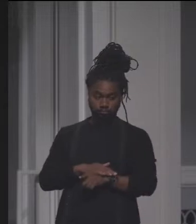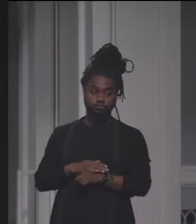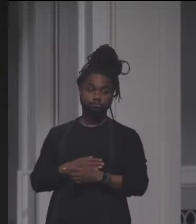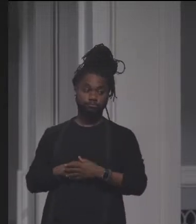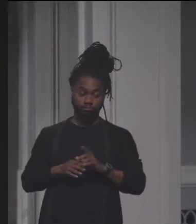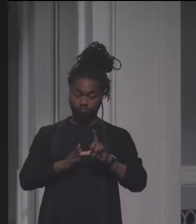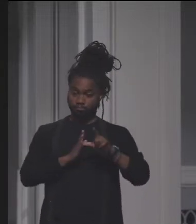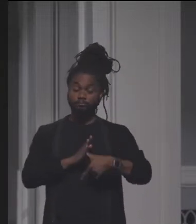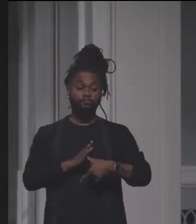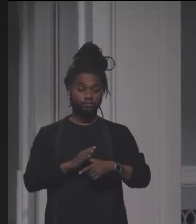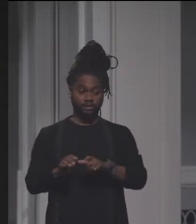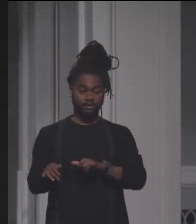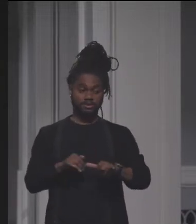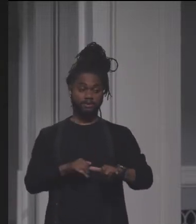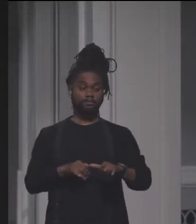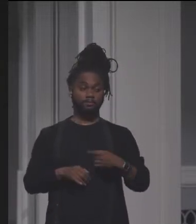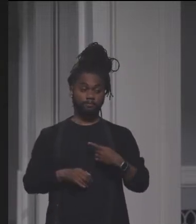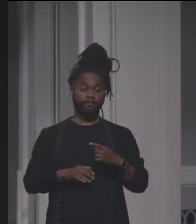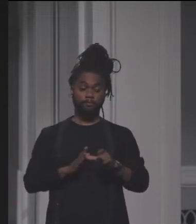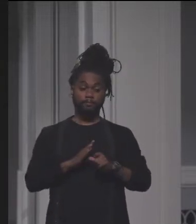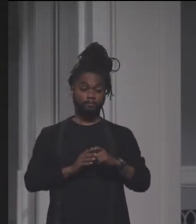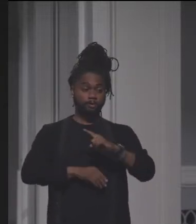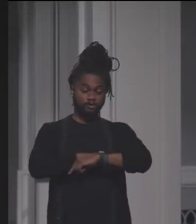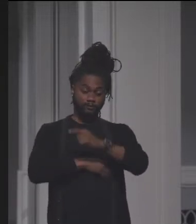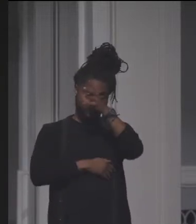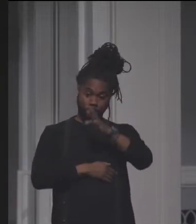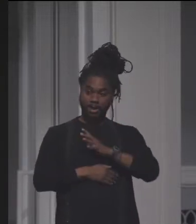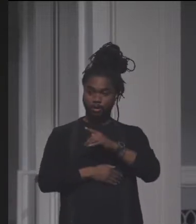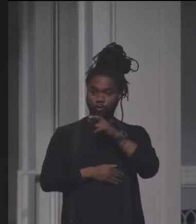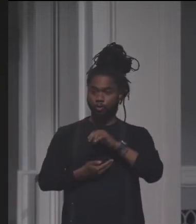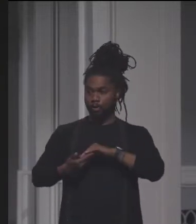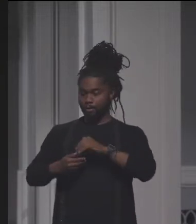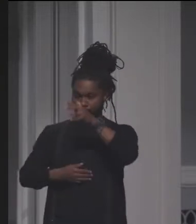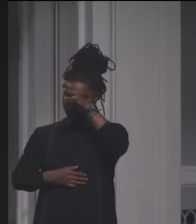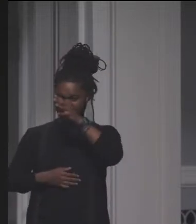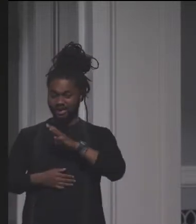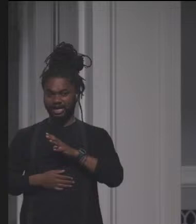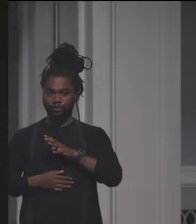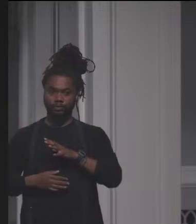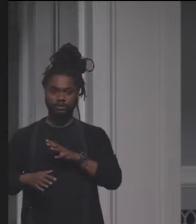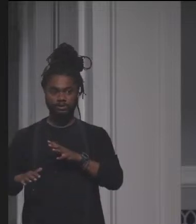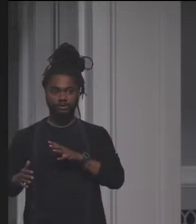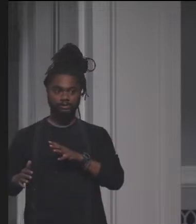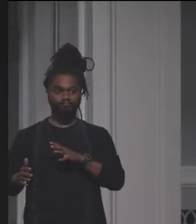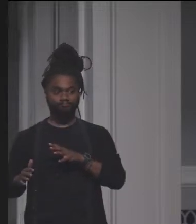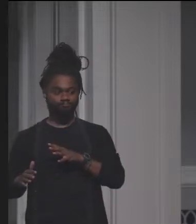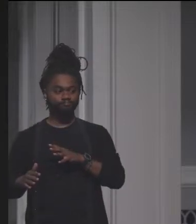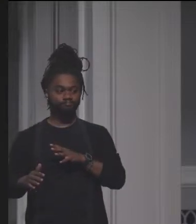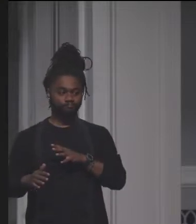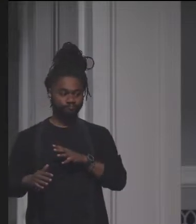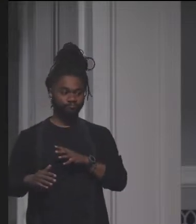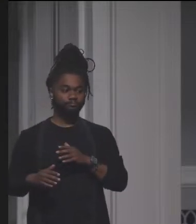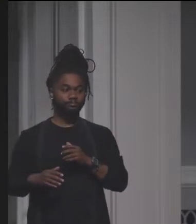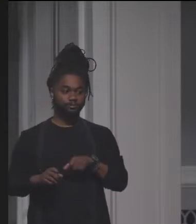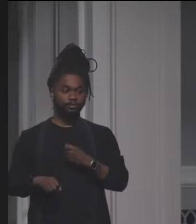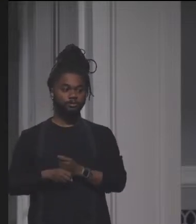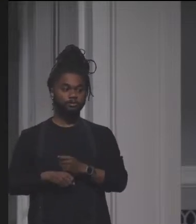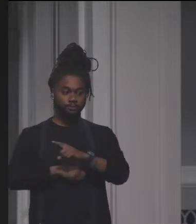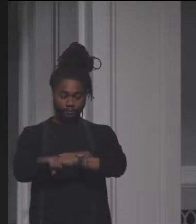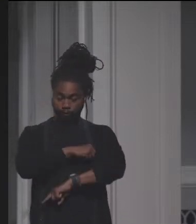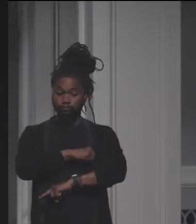time, punishment for men having sex with men was 10 years. Yeah. But